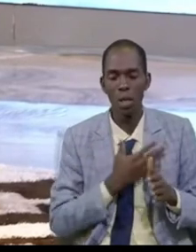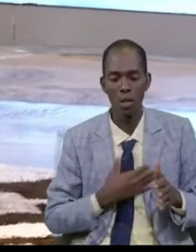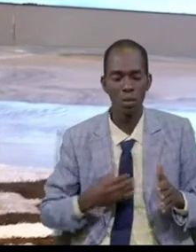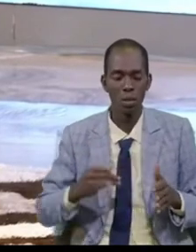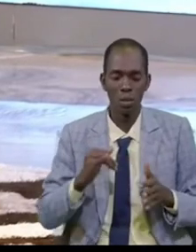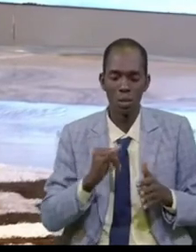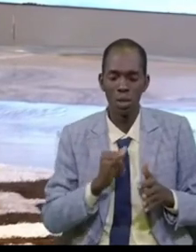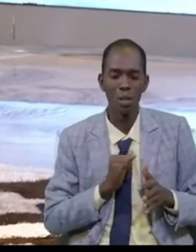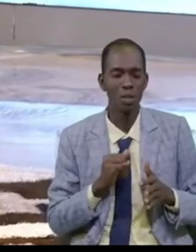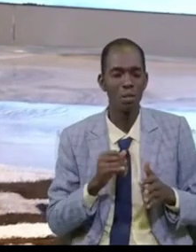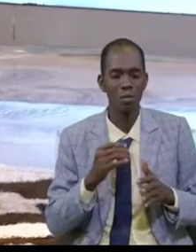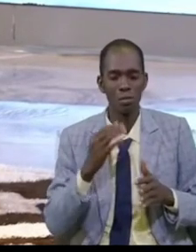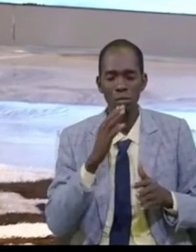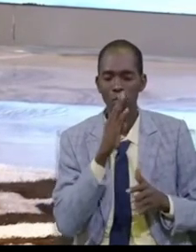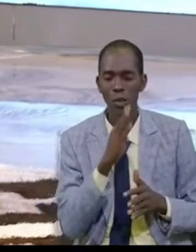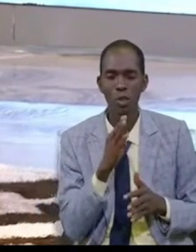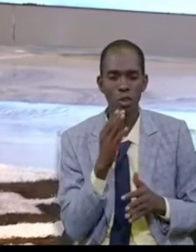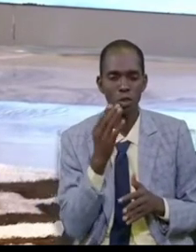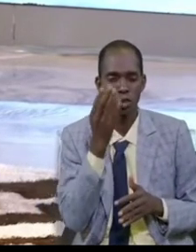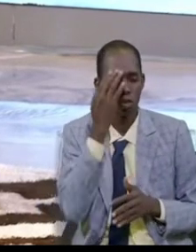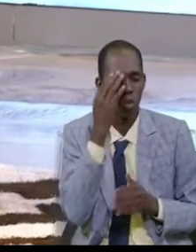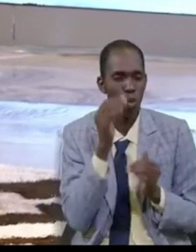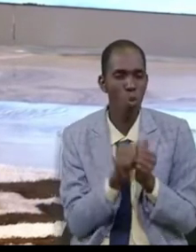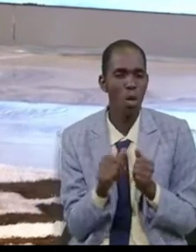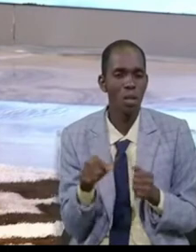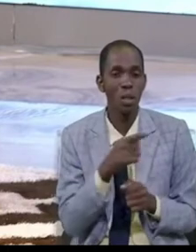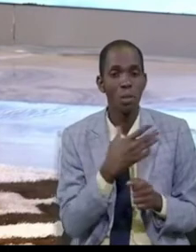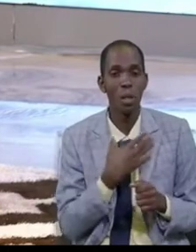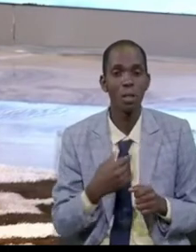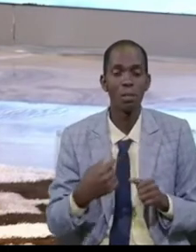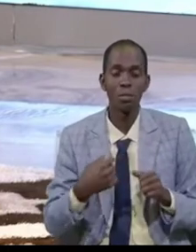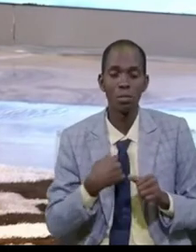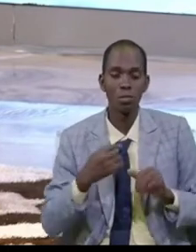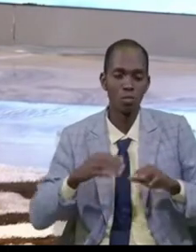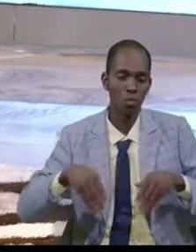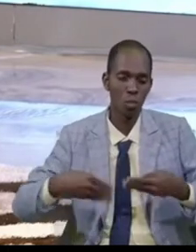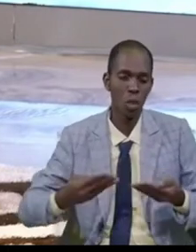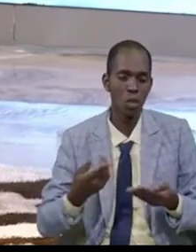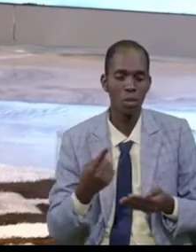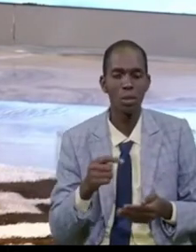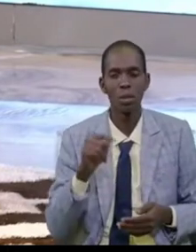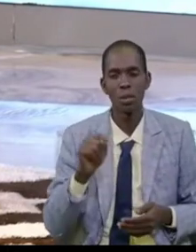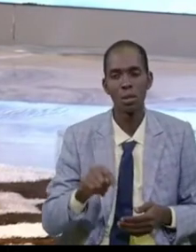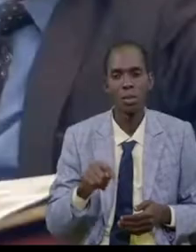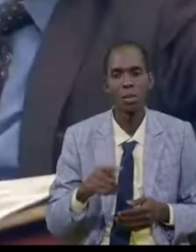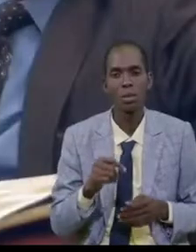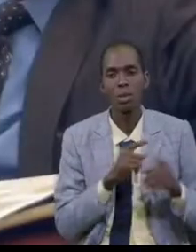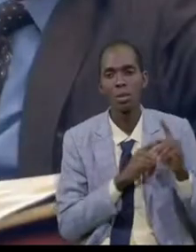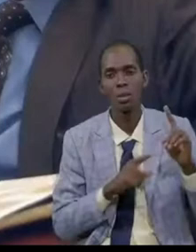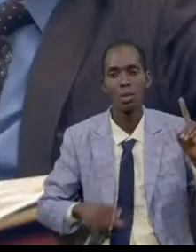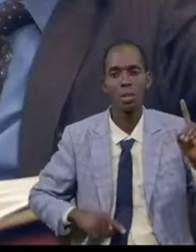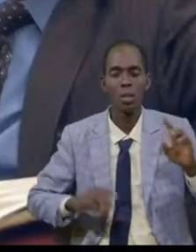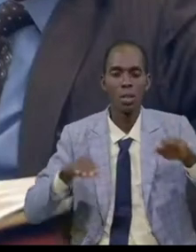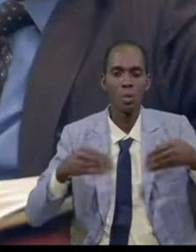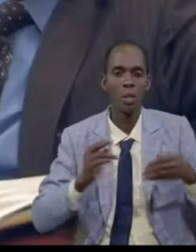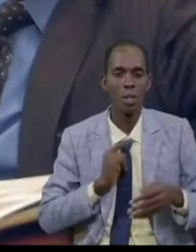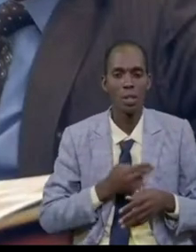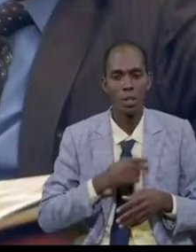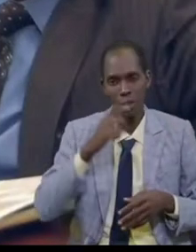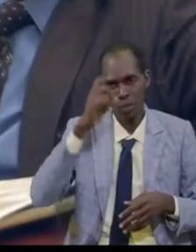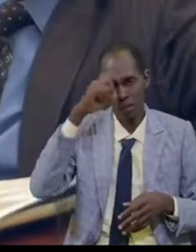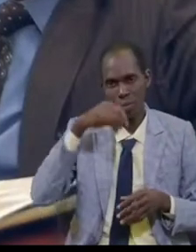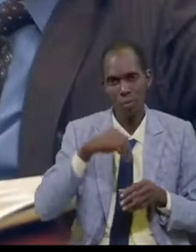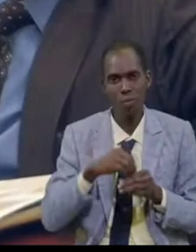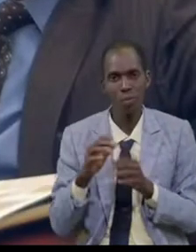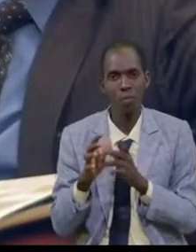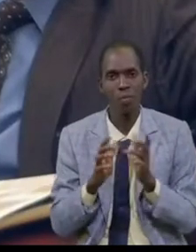I identify with them, and I supply the need. The Lord gave us wisdom.